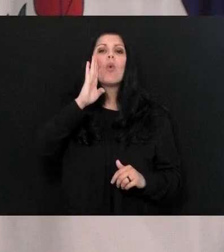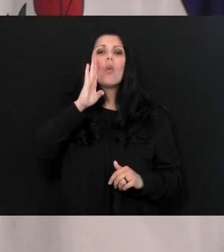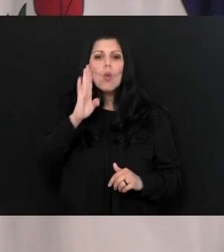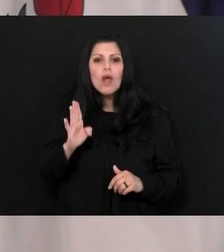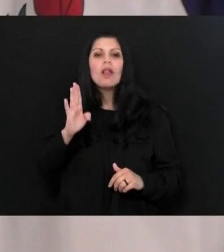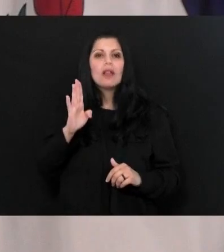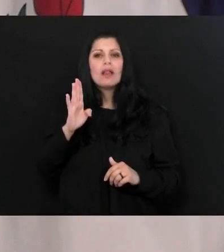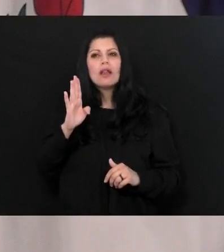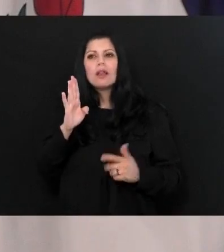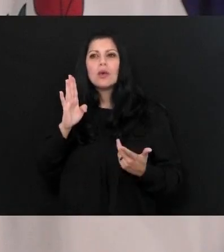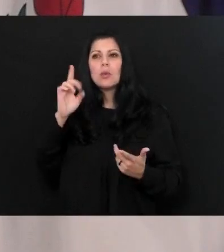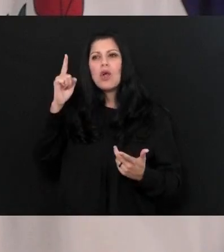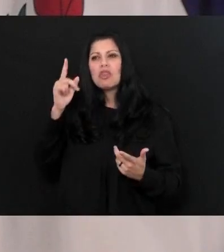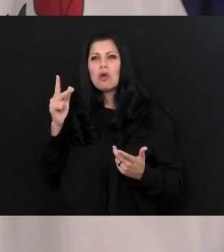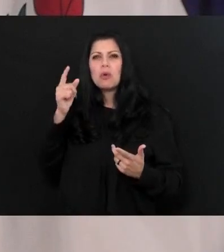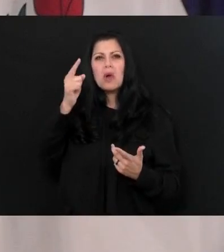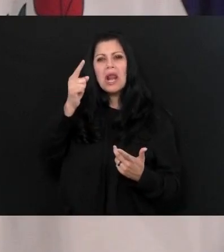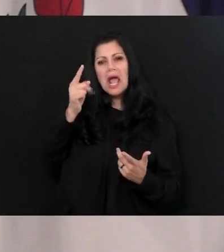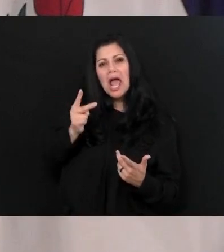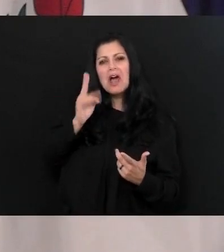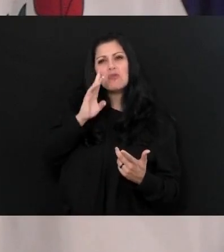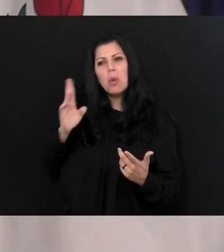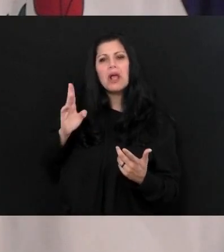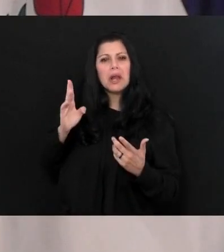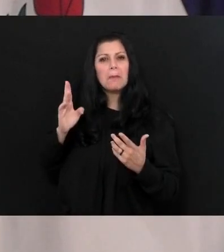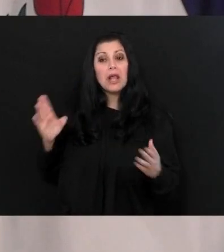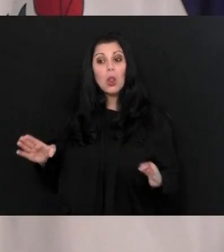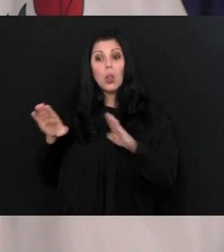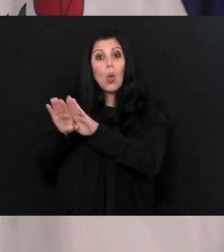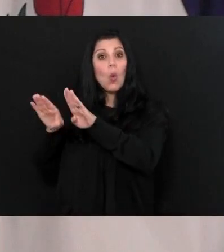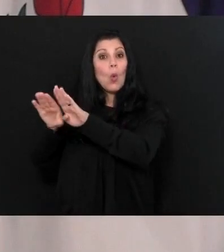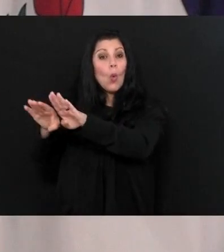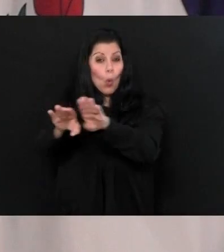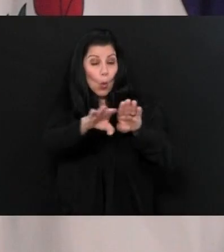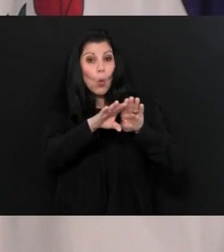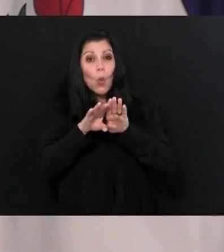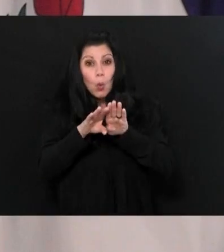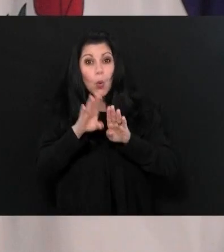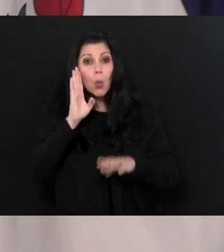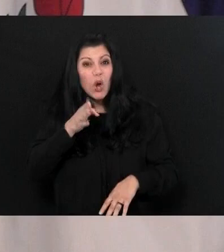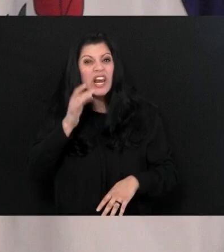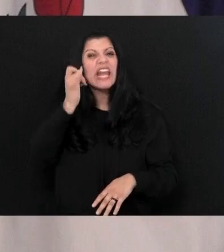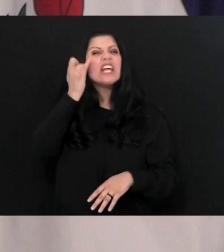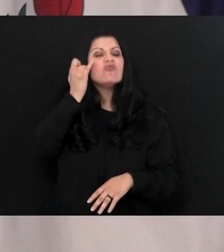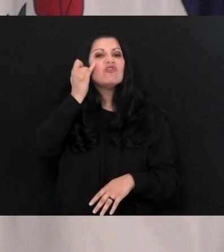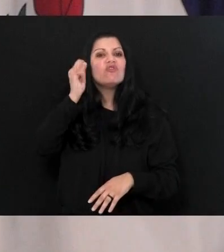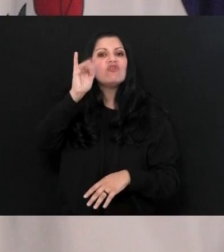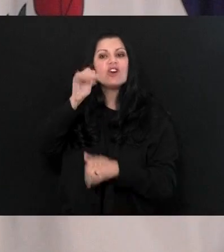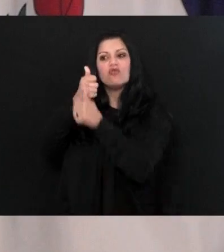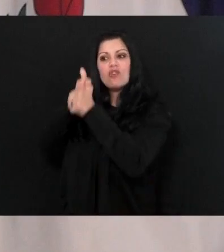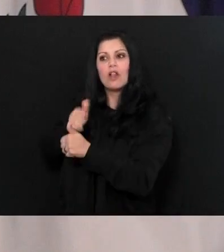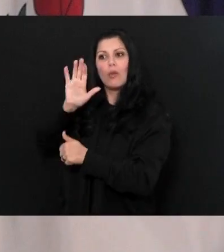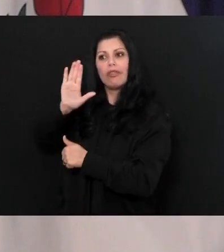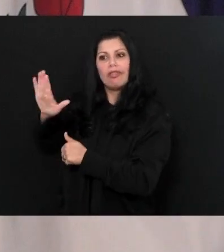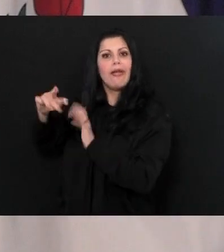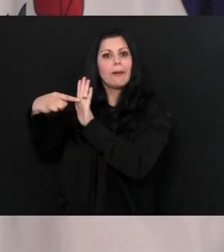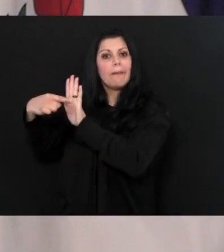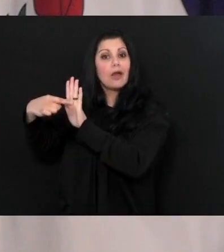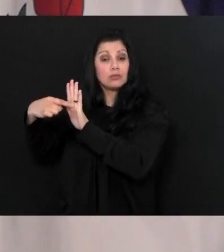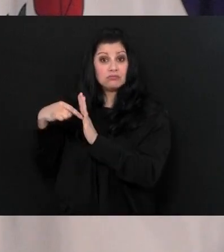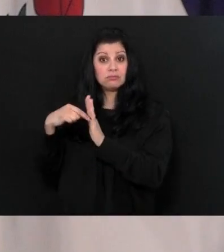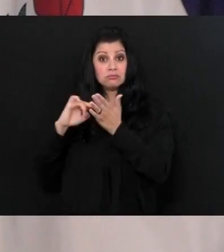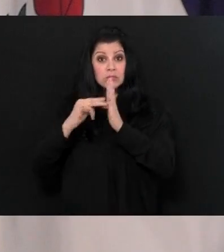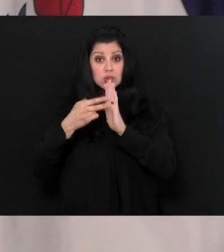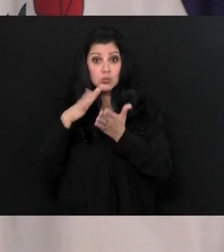A third to a half of the state would be shut down, from the standpoint of being in school. There's